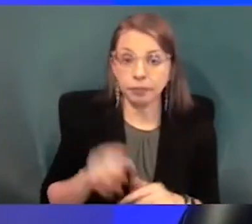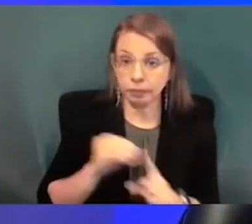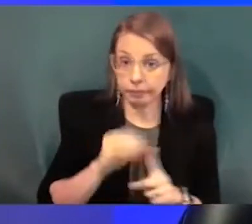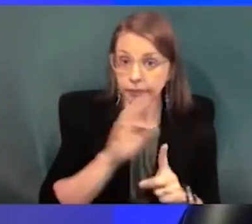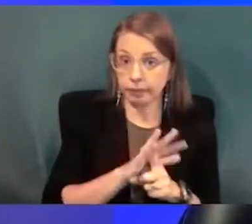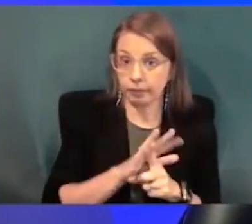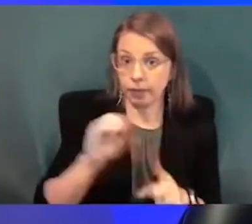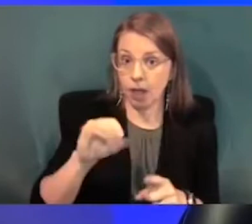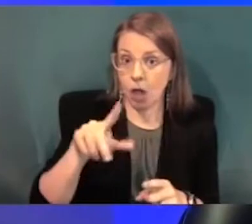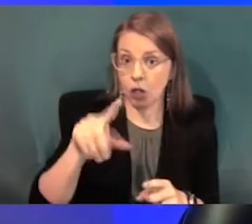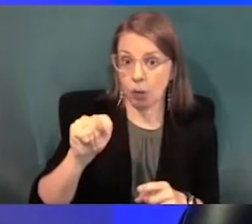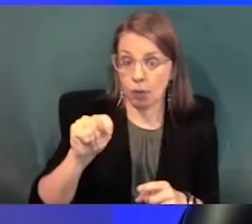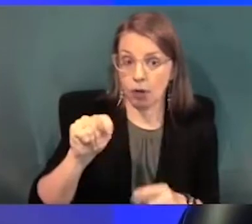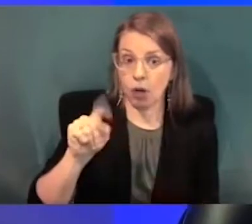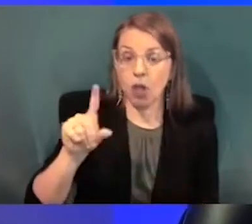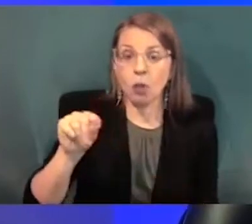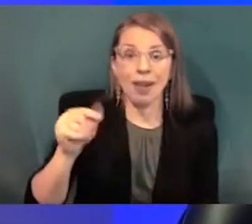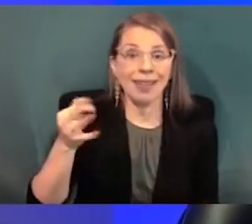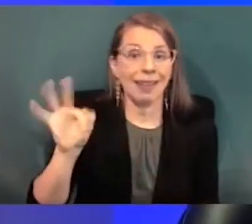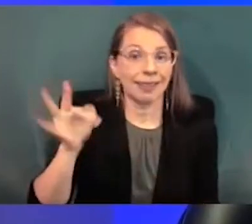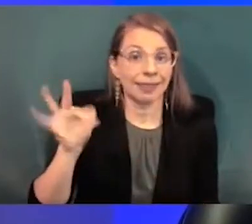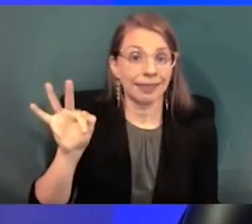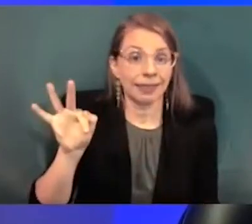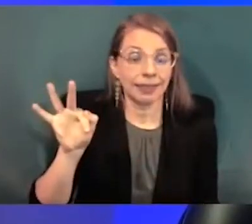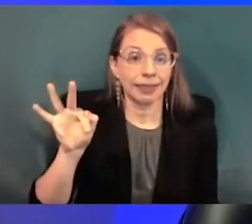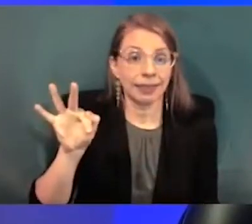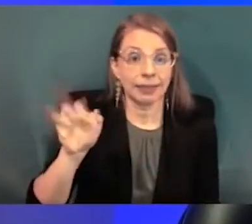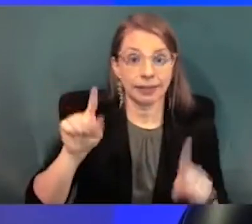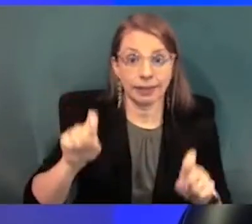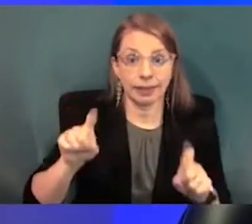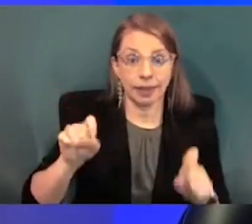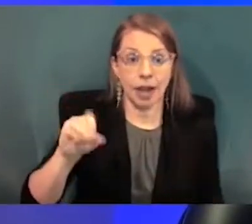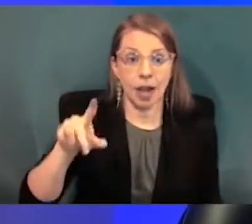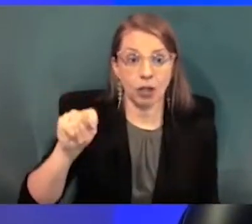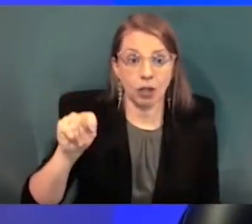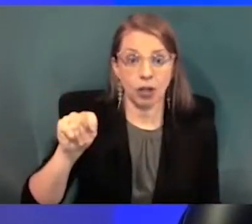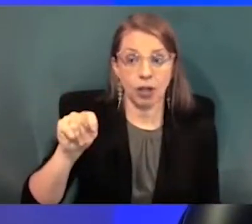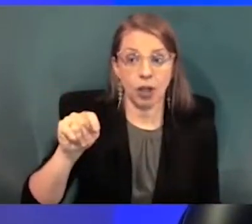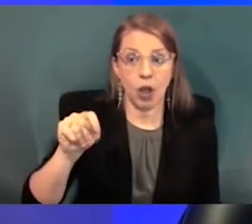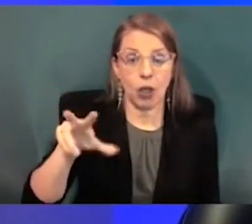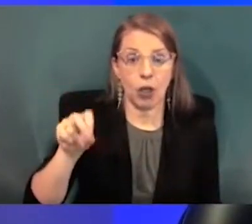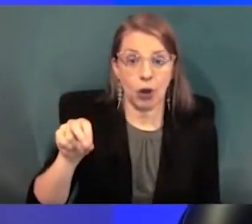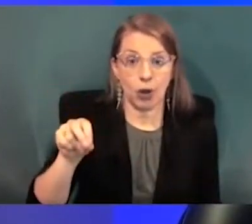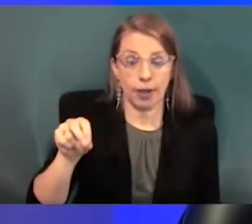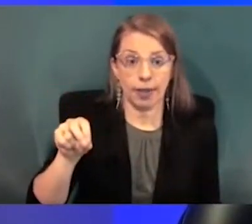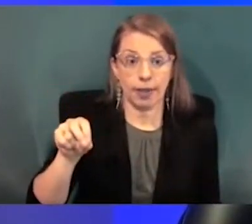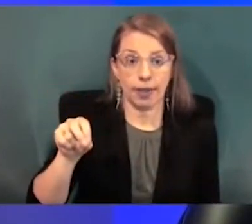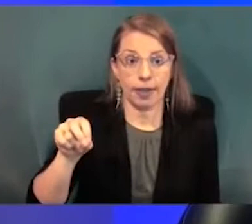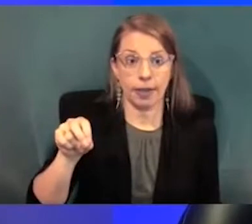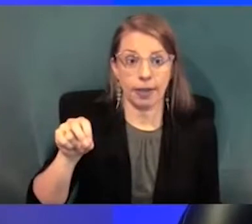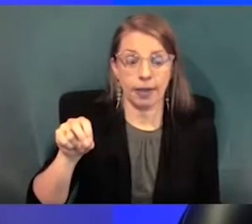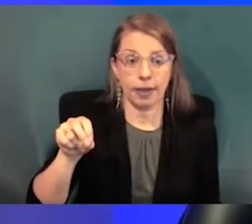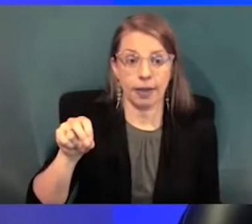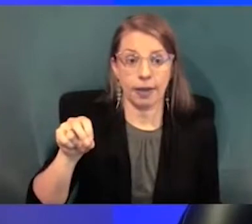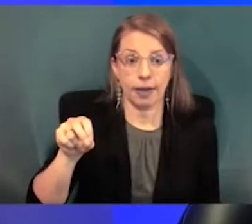of 2019. I was tested on October 30th and received my results early